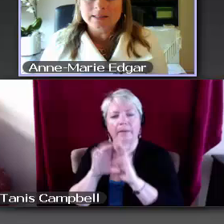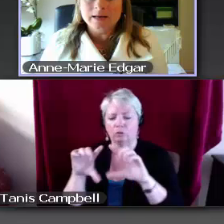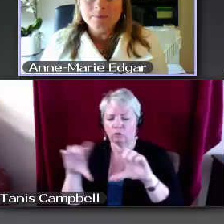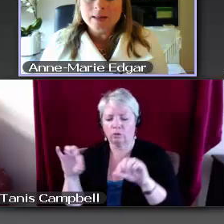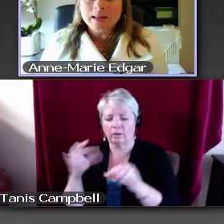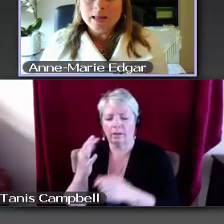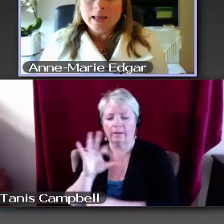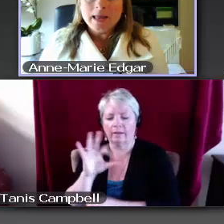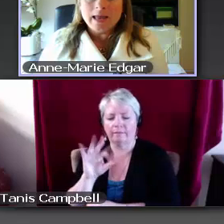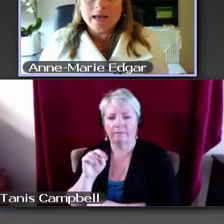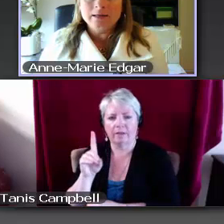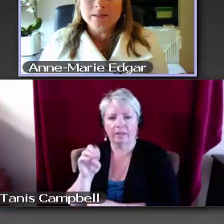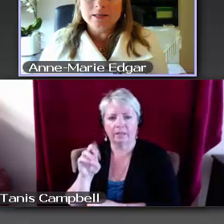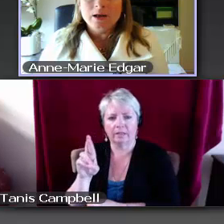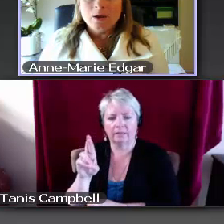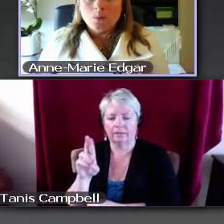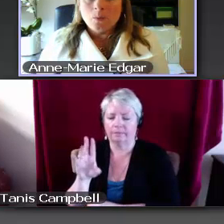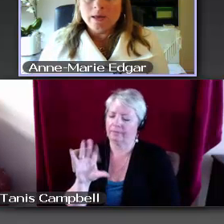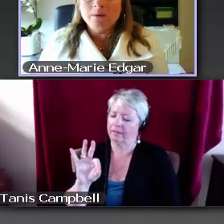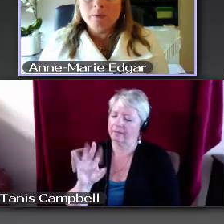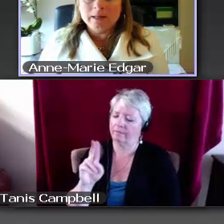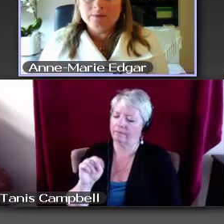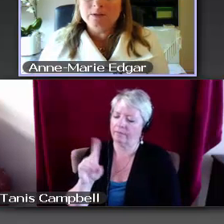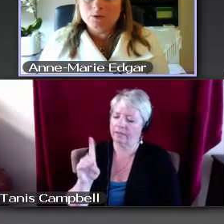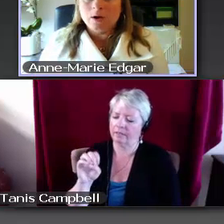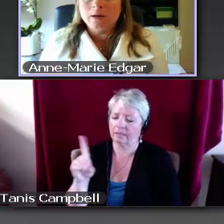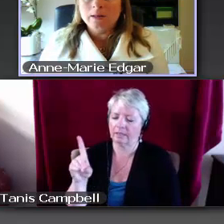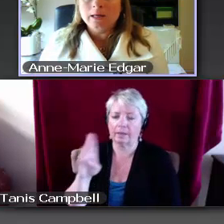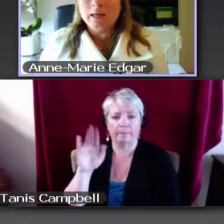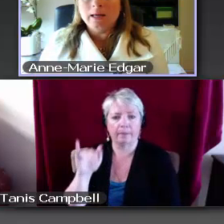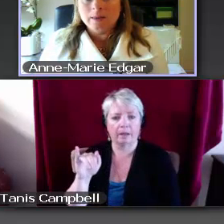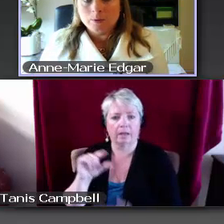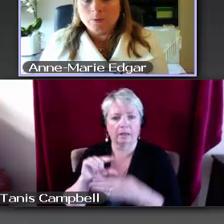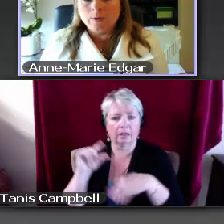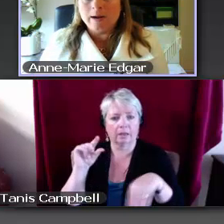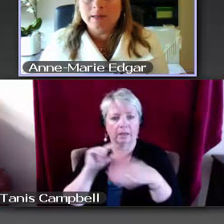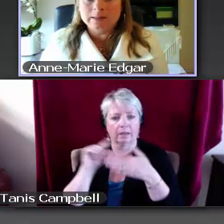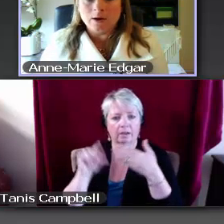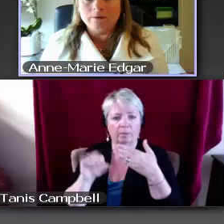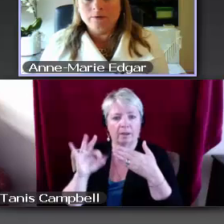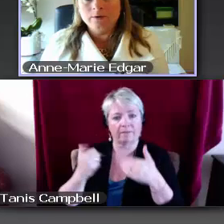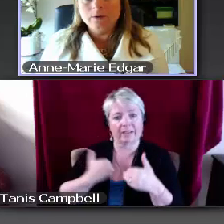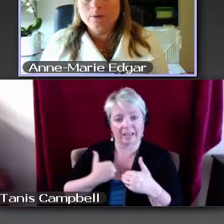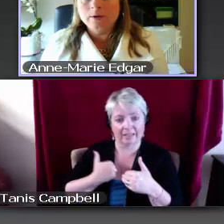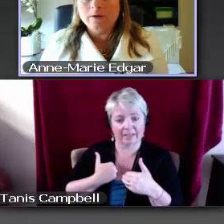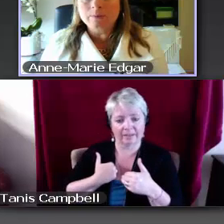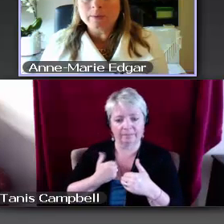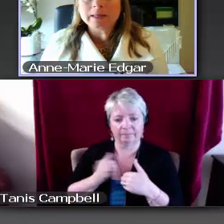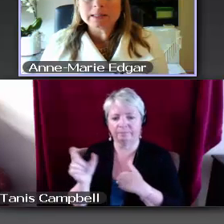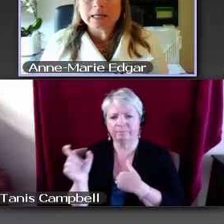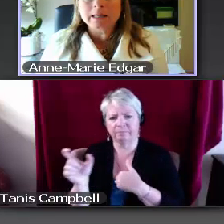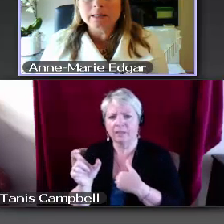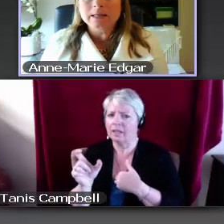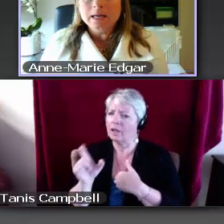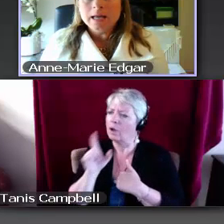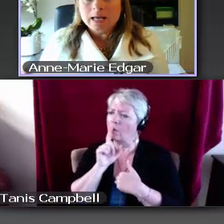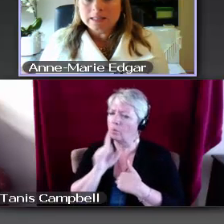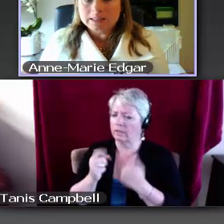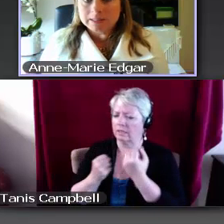of Canada, and we believe strongly in the program that's offered through the government.